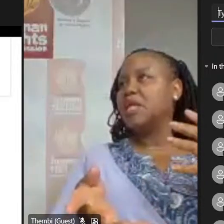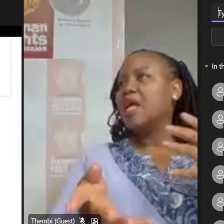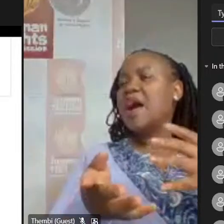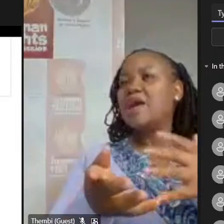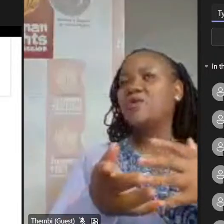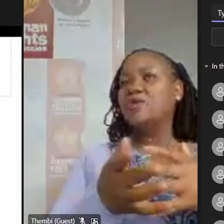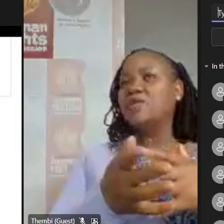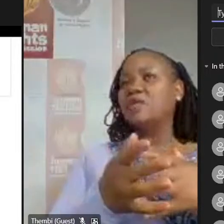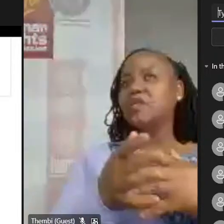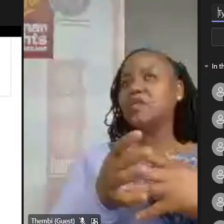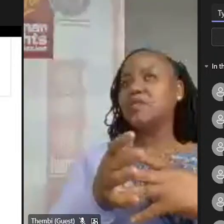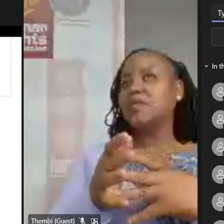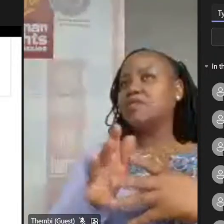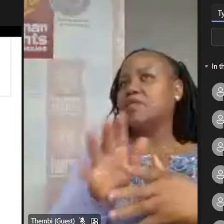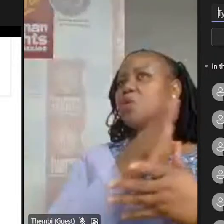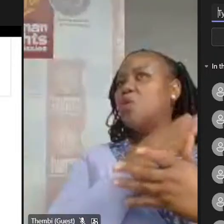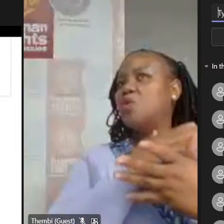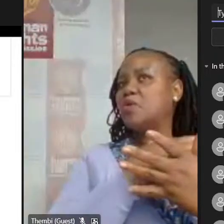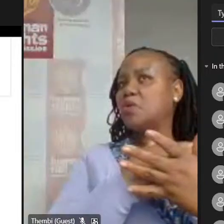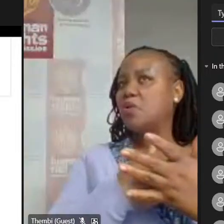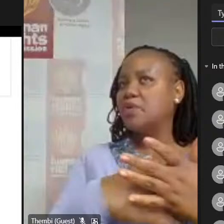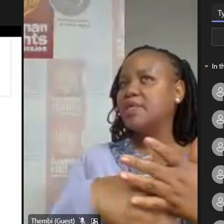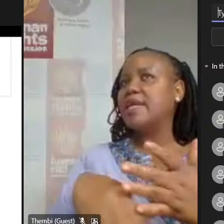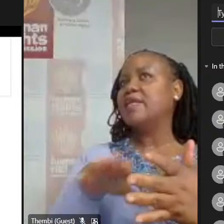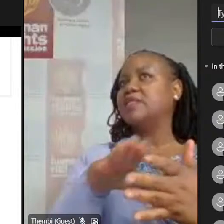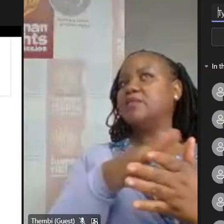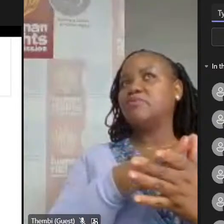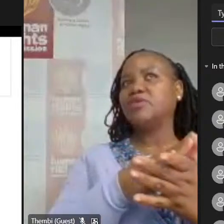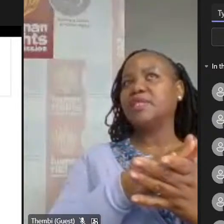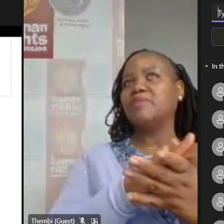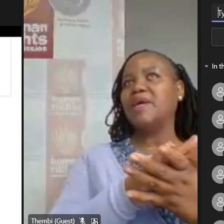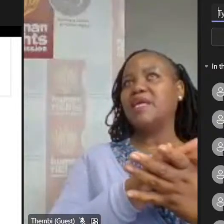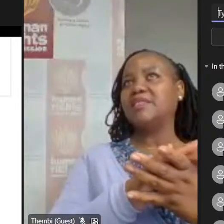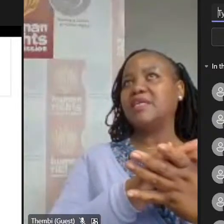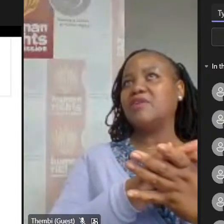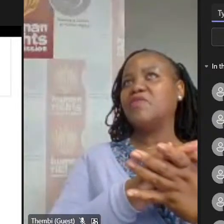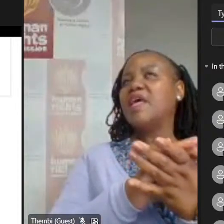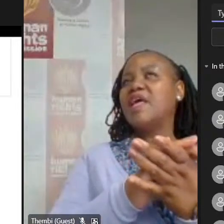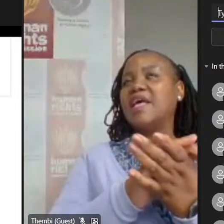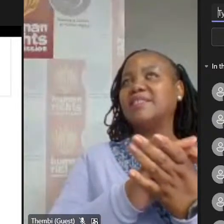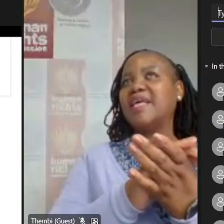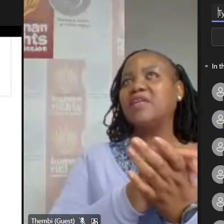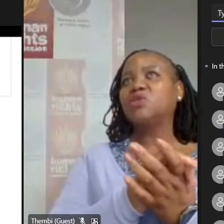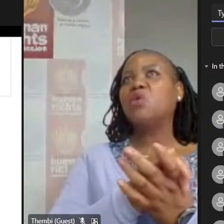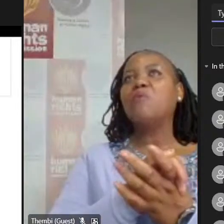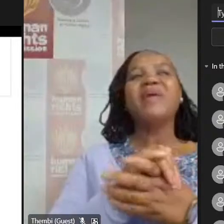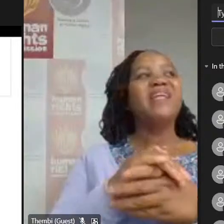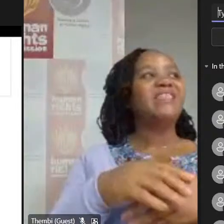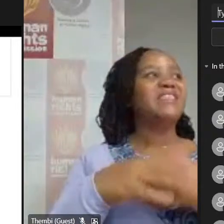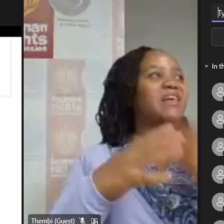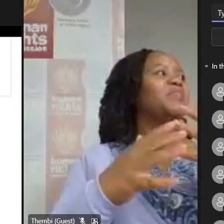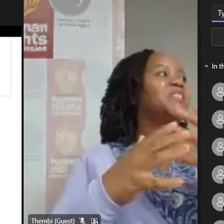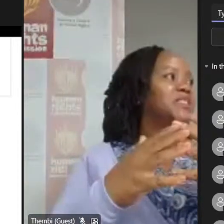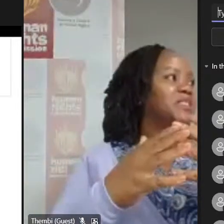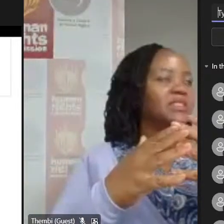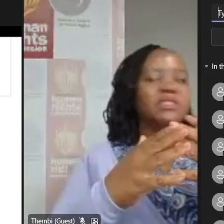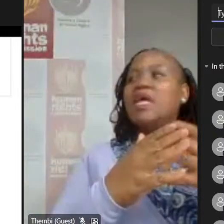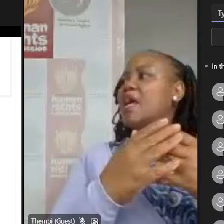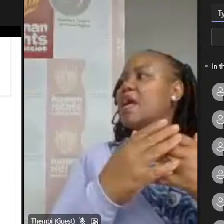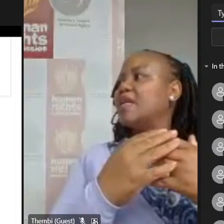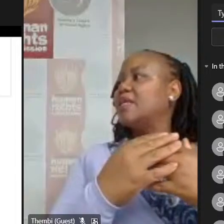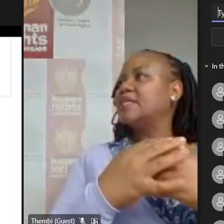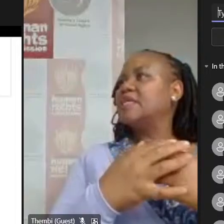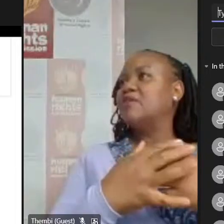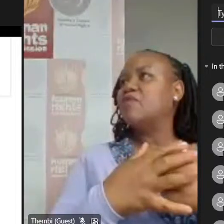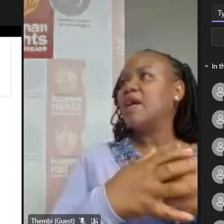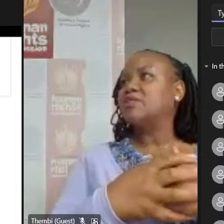education. I know the decoloniality project by itself has had so many interpretations,